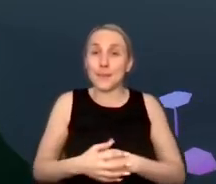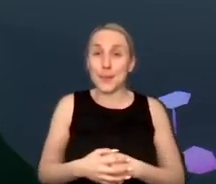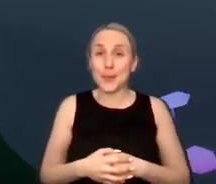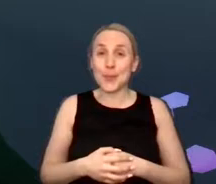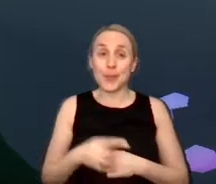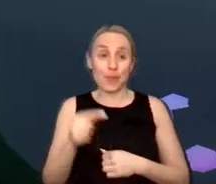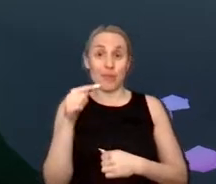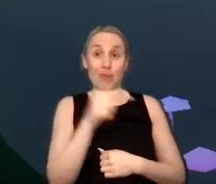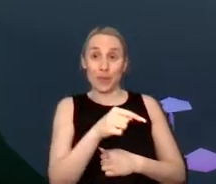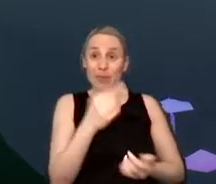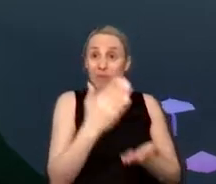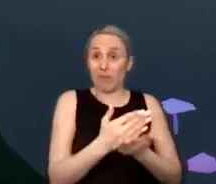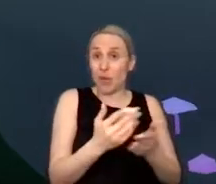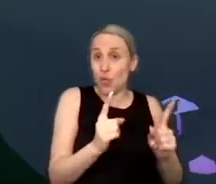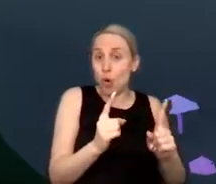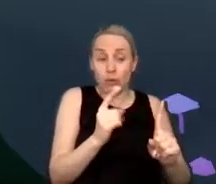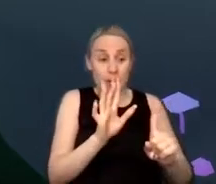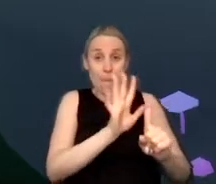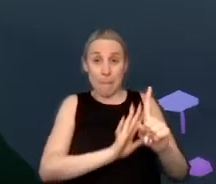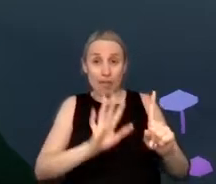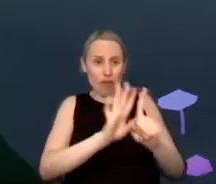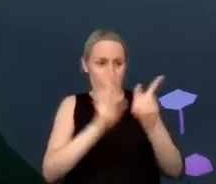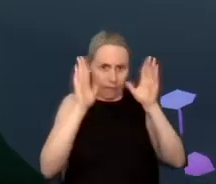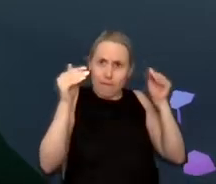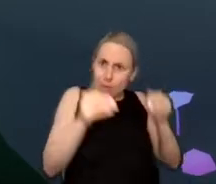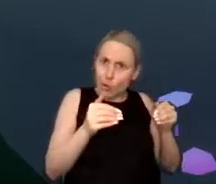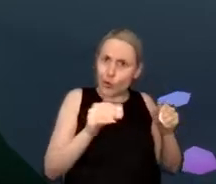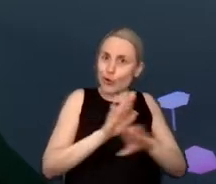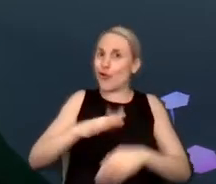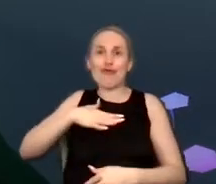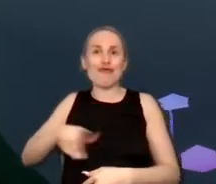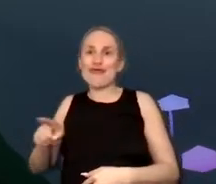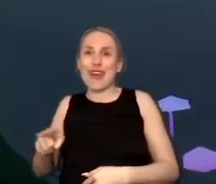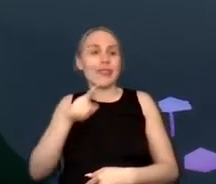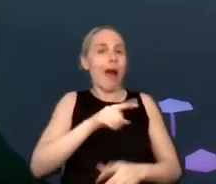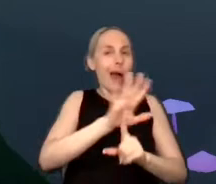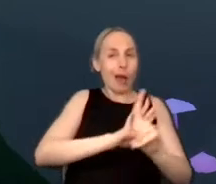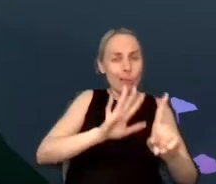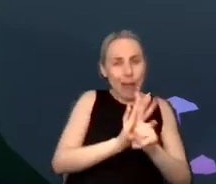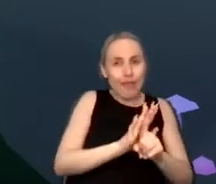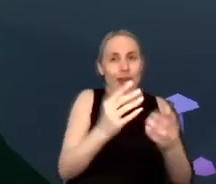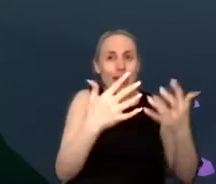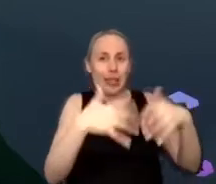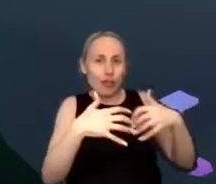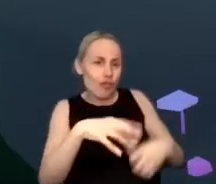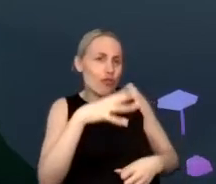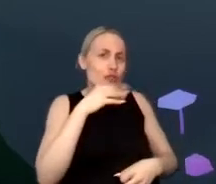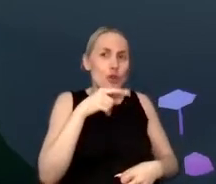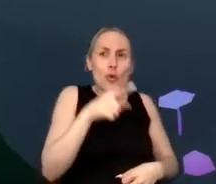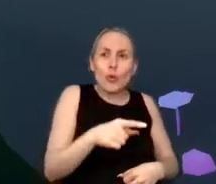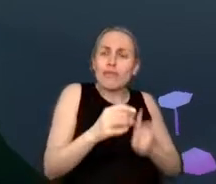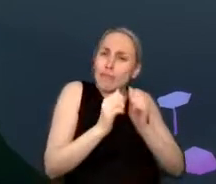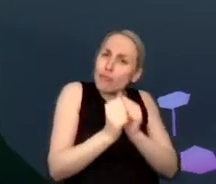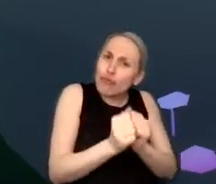deliberately focusing on the back end and on how technologies are used as a way to kind of, yeah, appreciate enskillment again, as it was